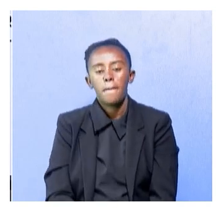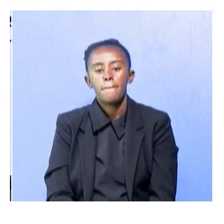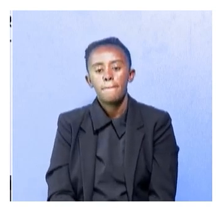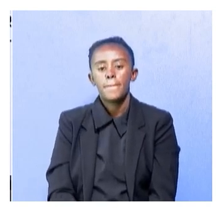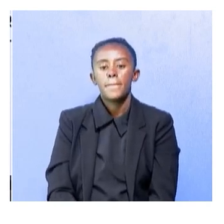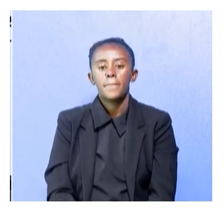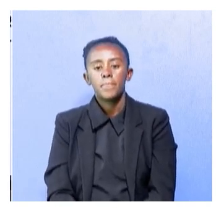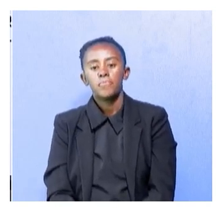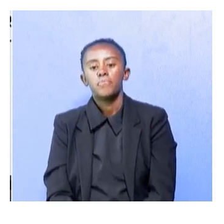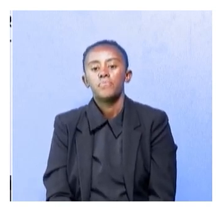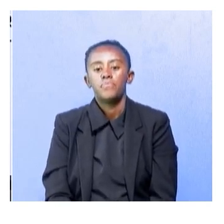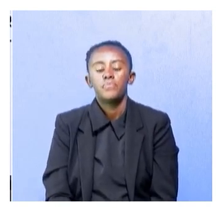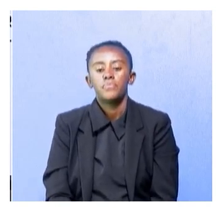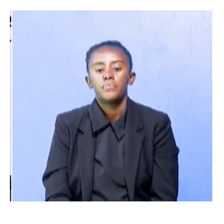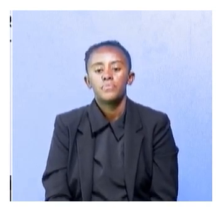Donating